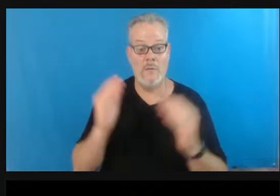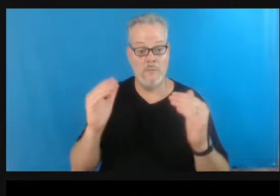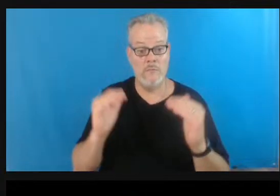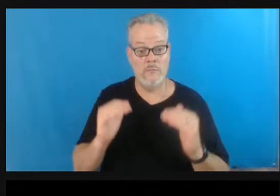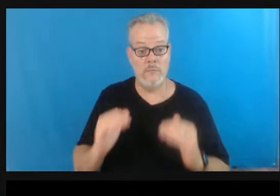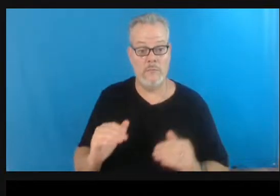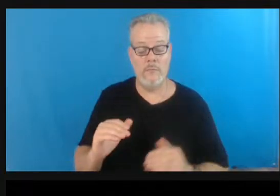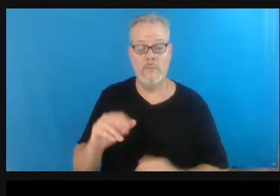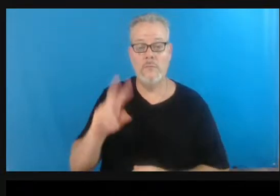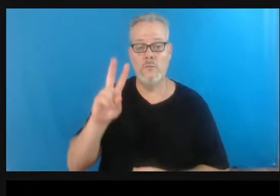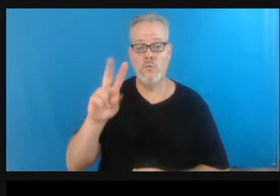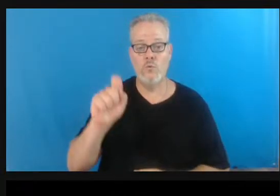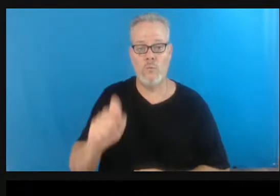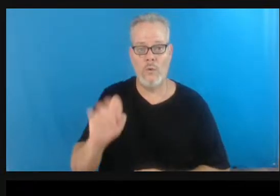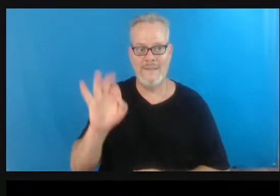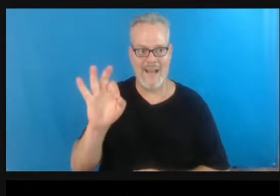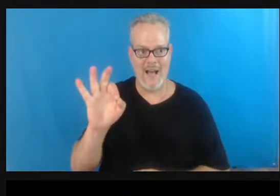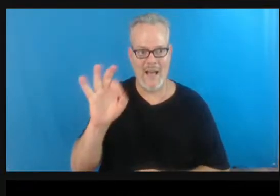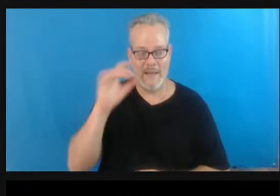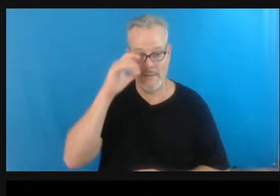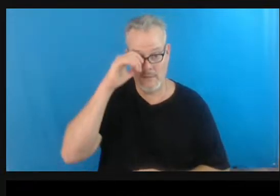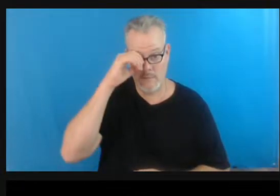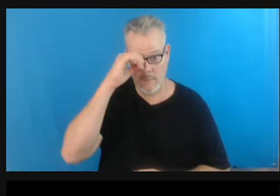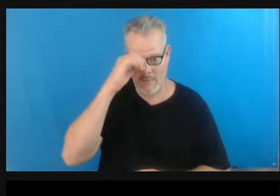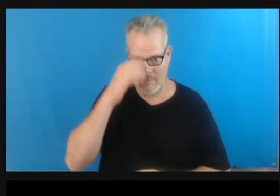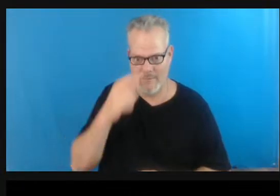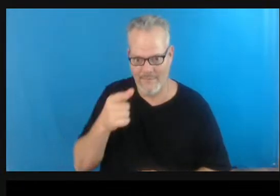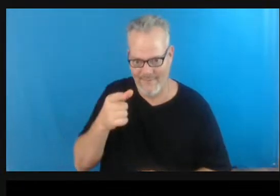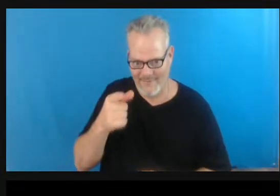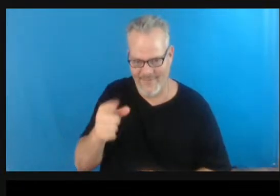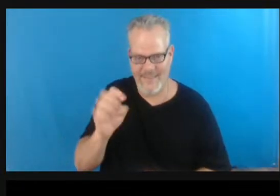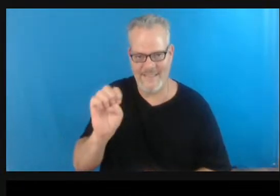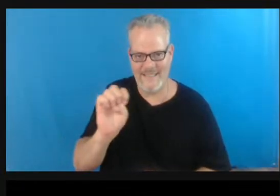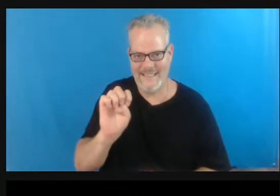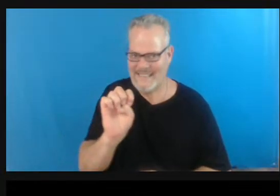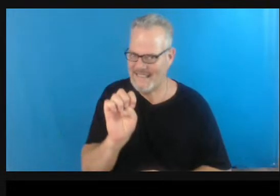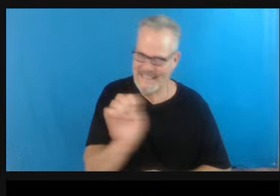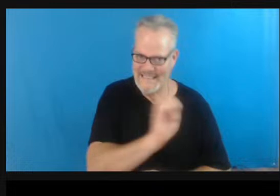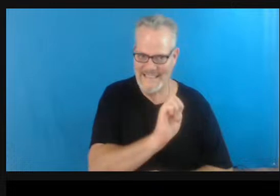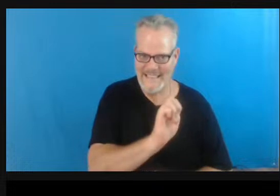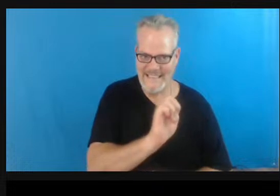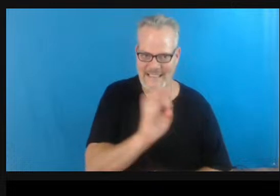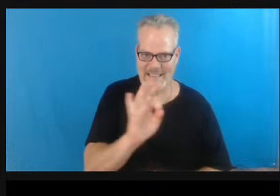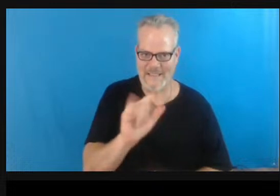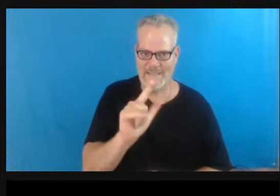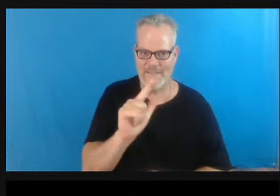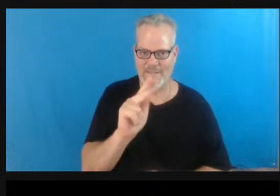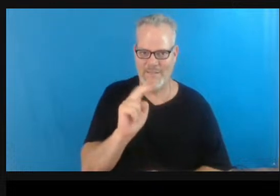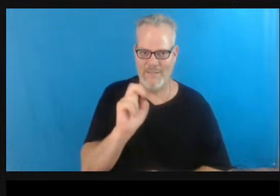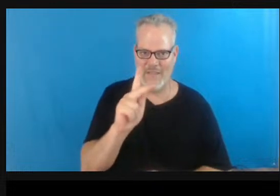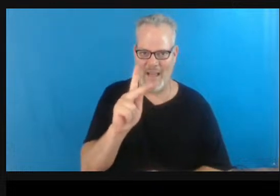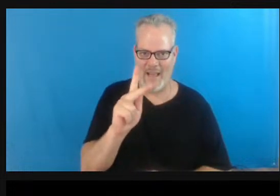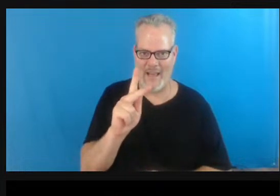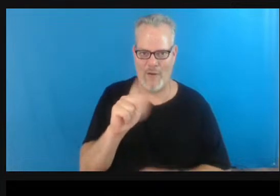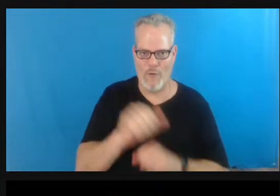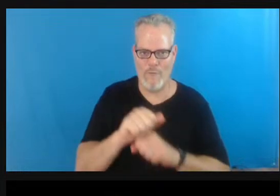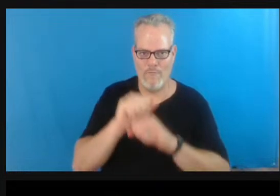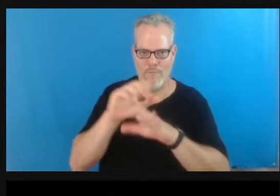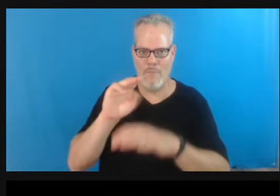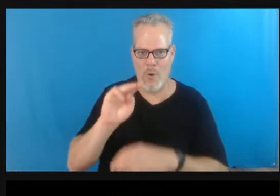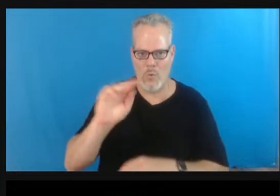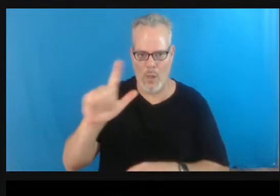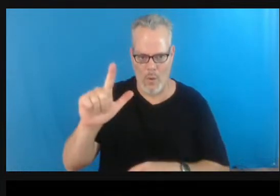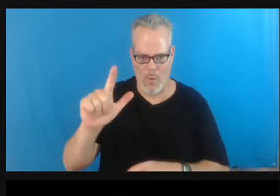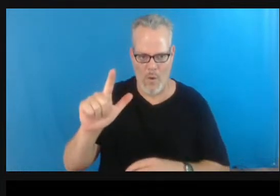one, 2.9 here on the east flank of Mauna Loa, 3 miles down. So this is one of these adjustments between Mauna